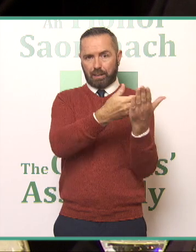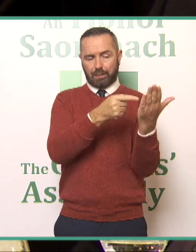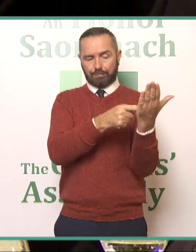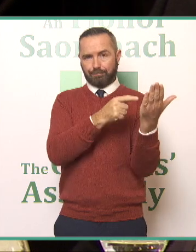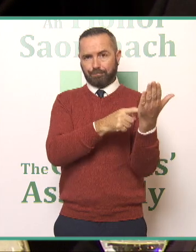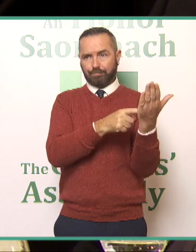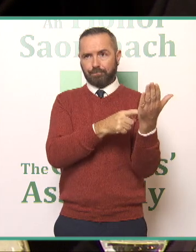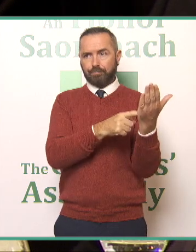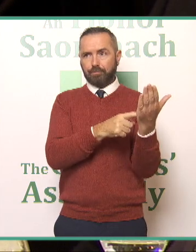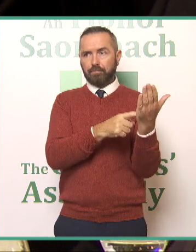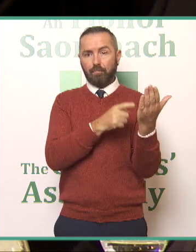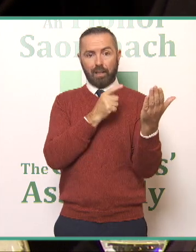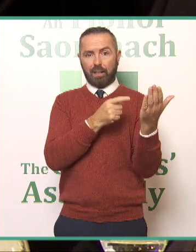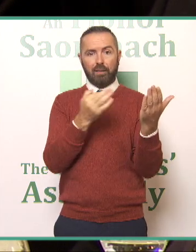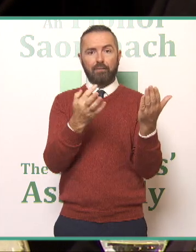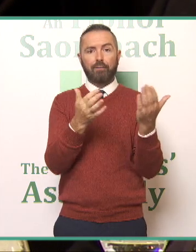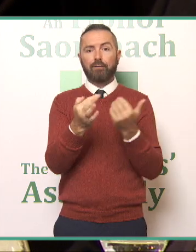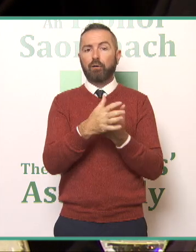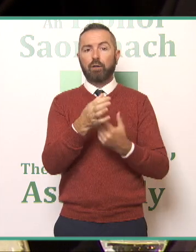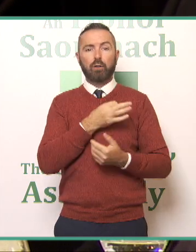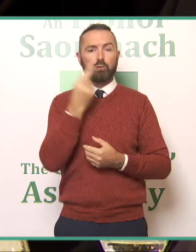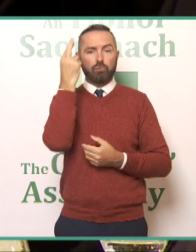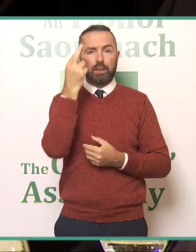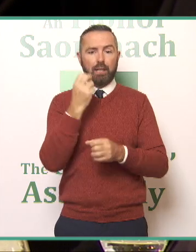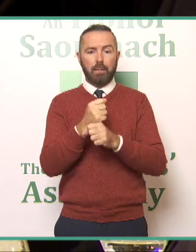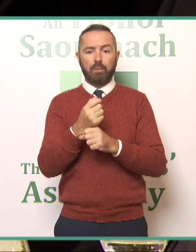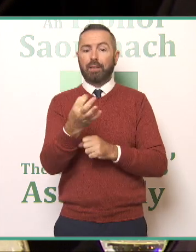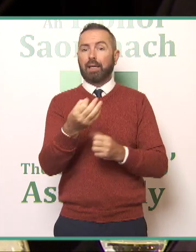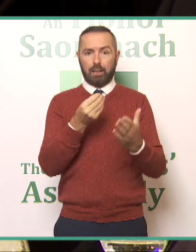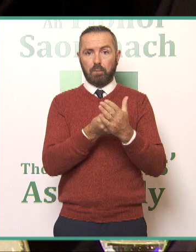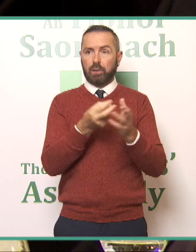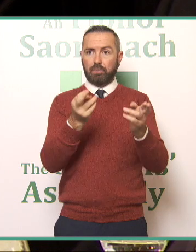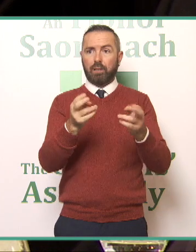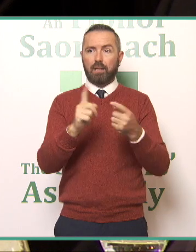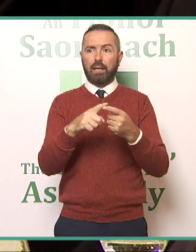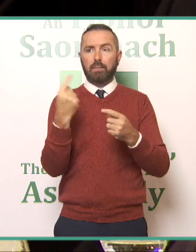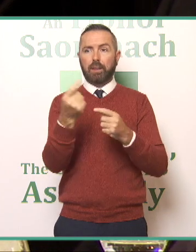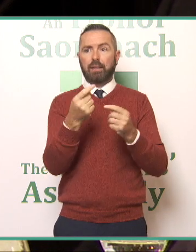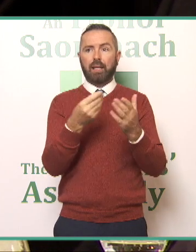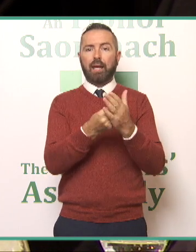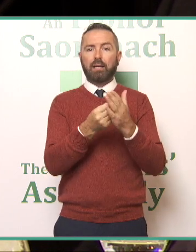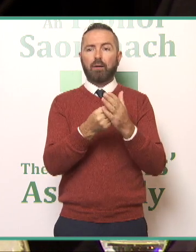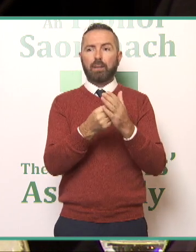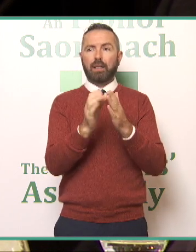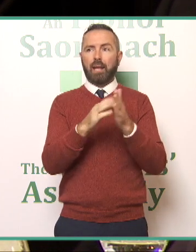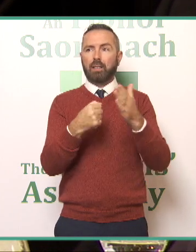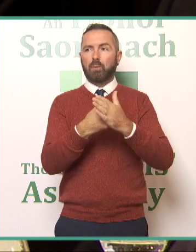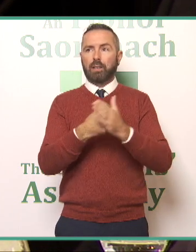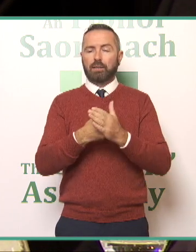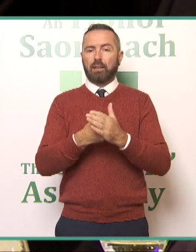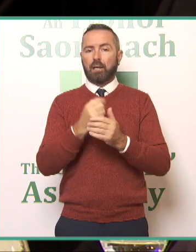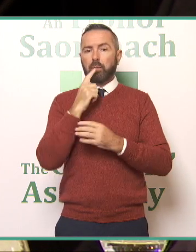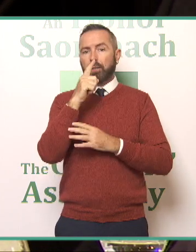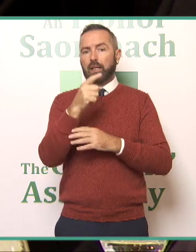is there for good reason also about gaining money, being an economic enterprise and providing timber. But those are the